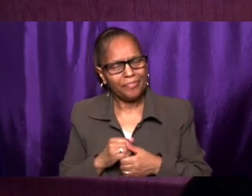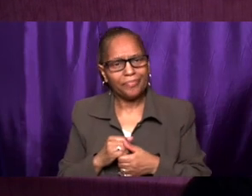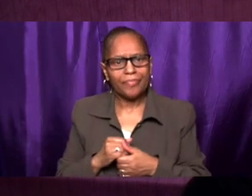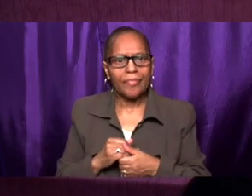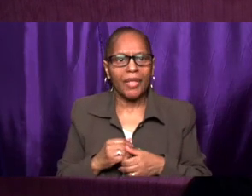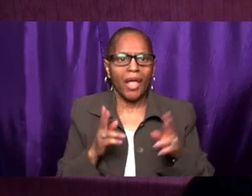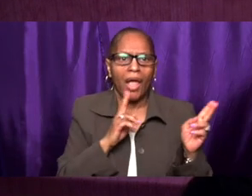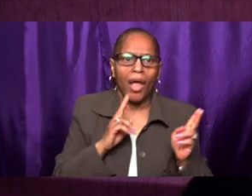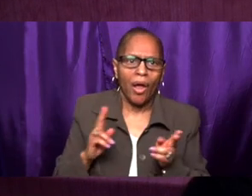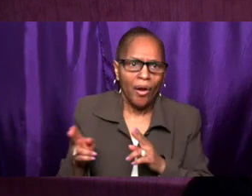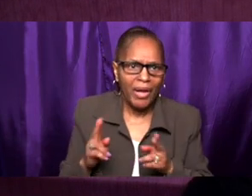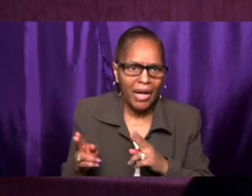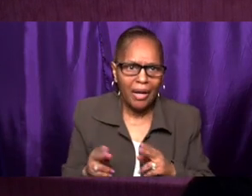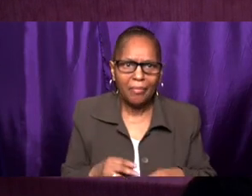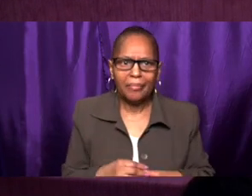Hurry up!